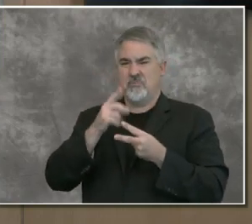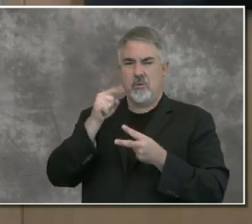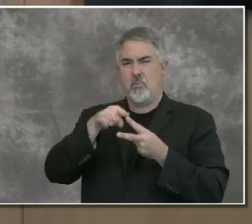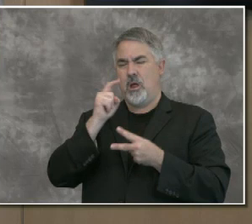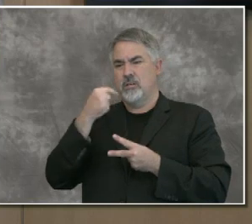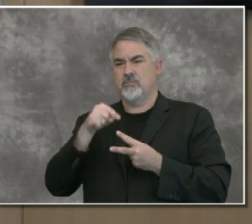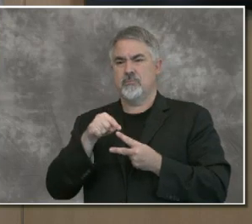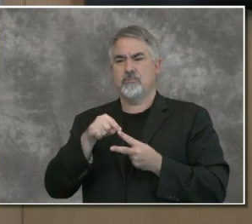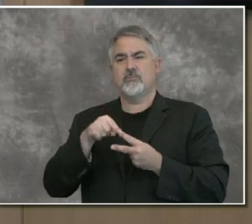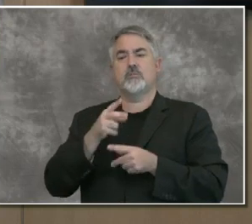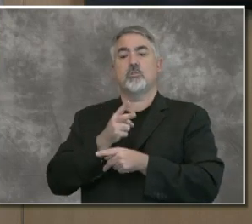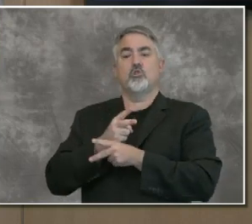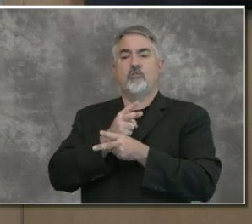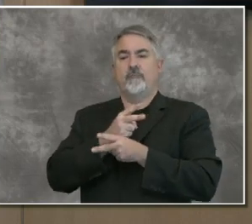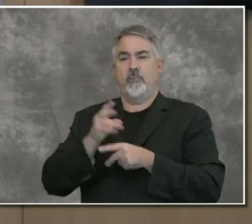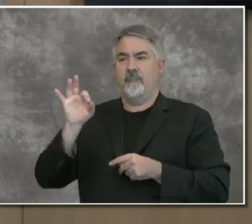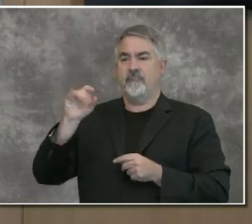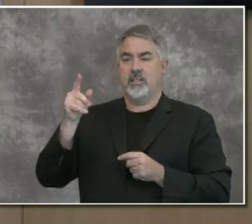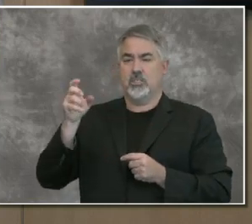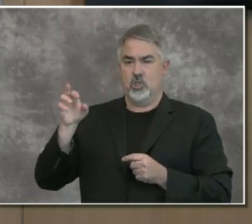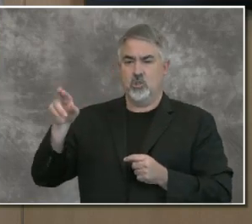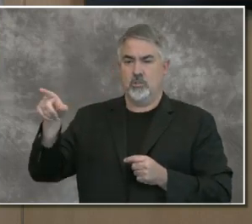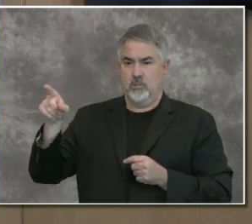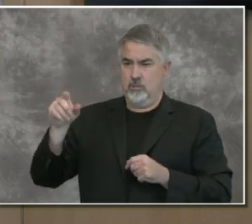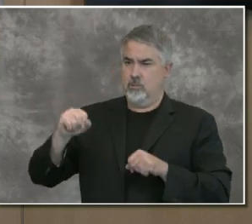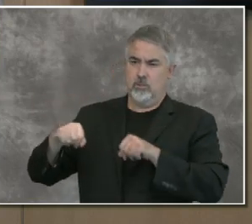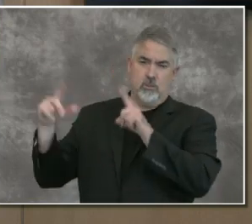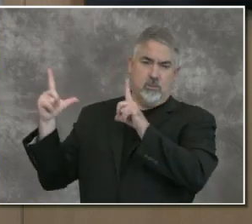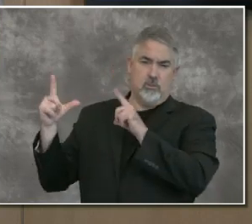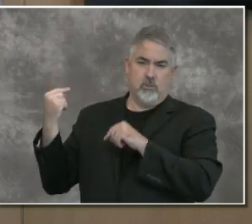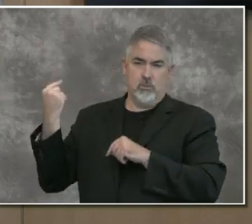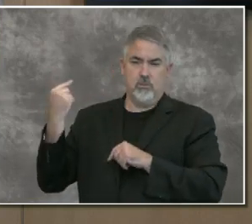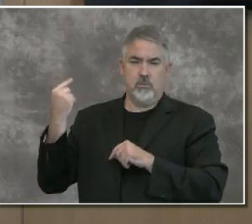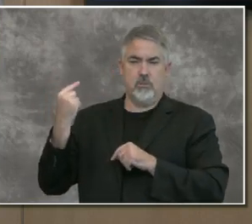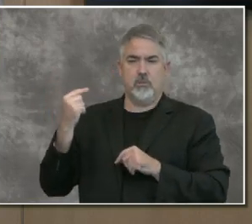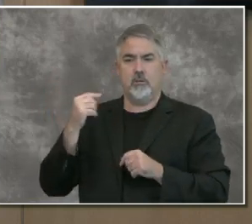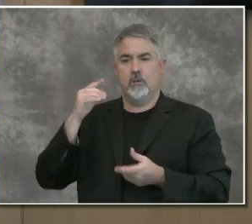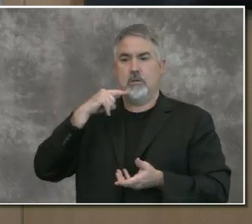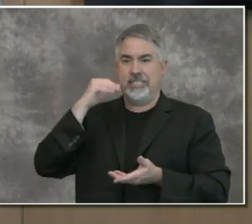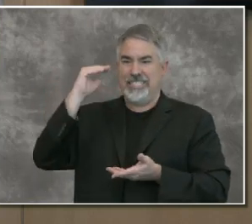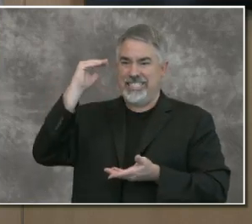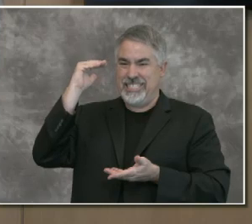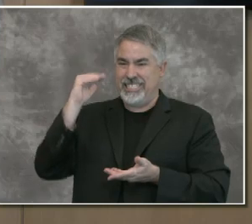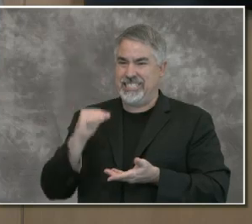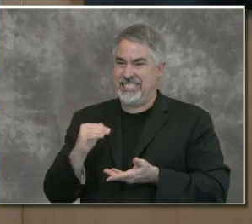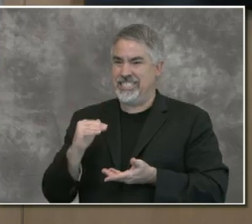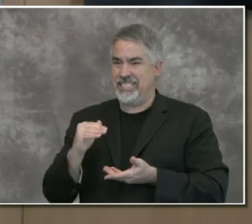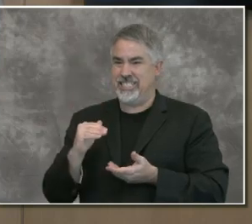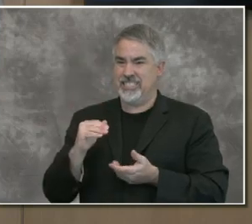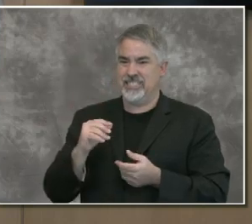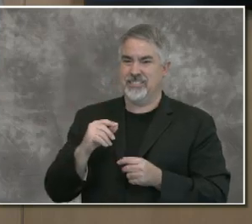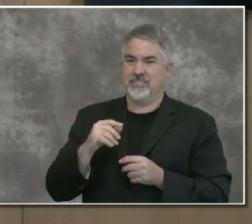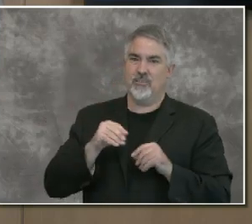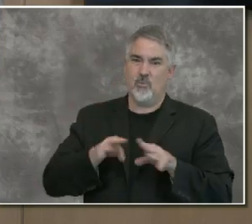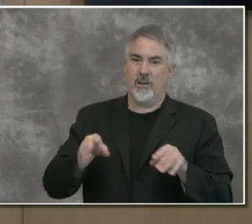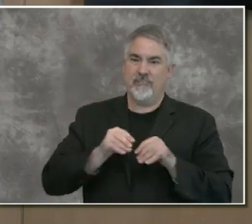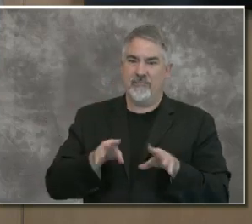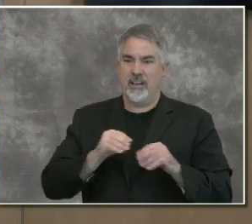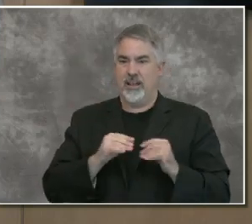Supervisor Fletcher showed a chart about flattening the curve and our hospital